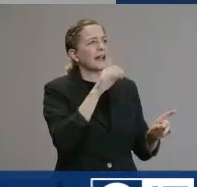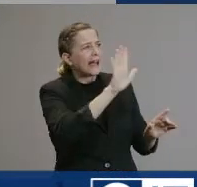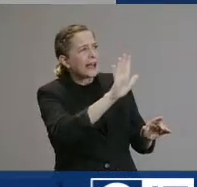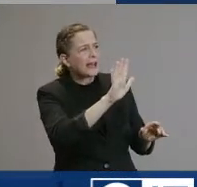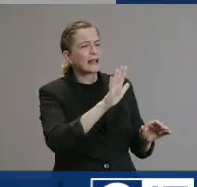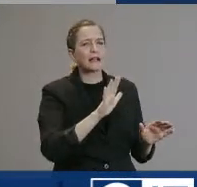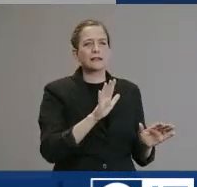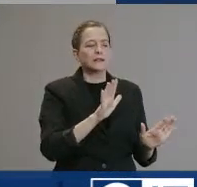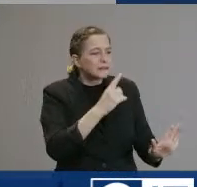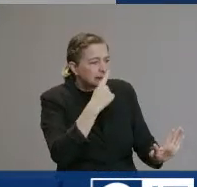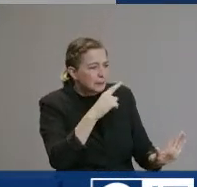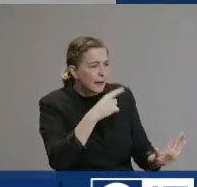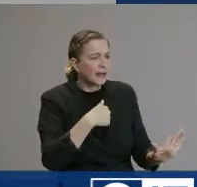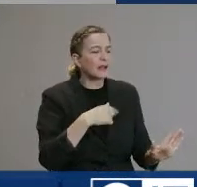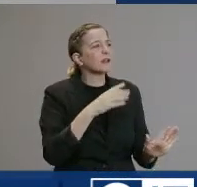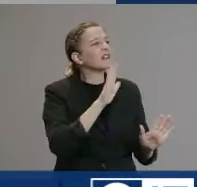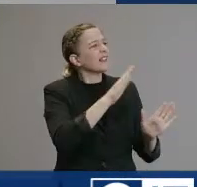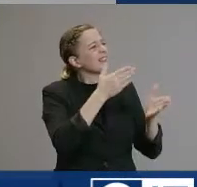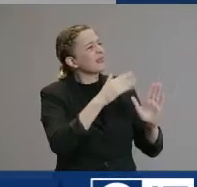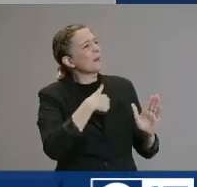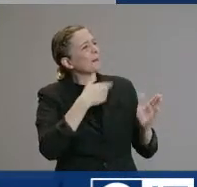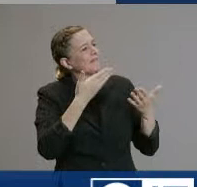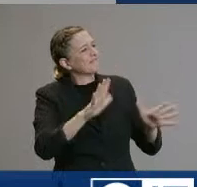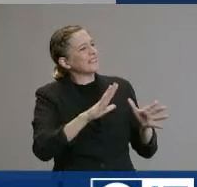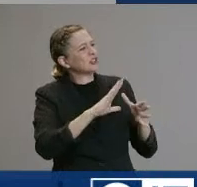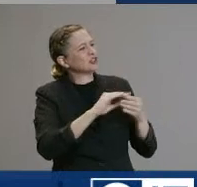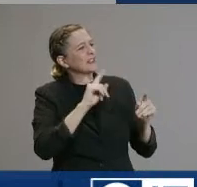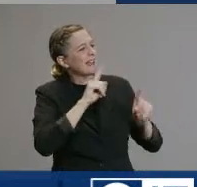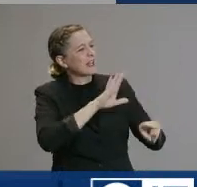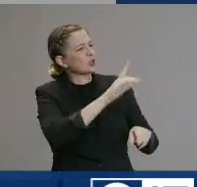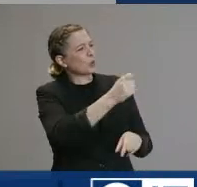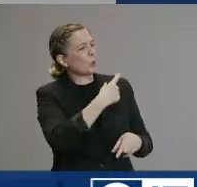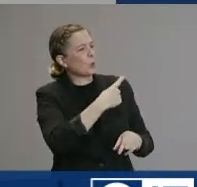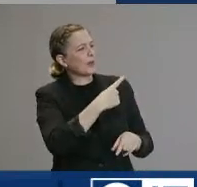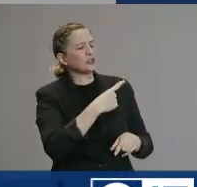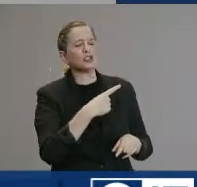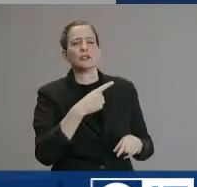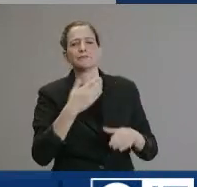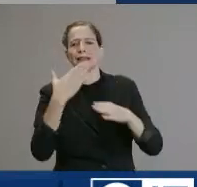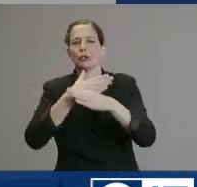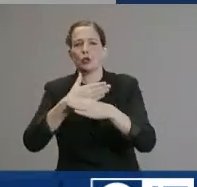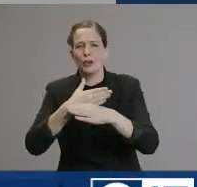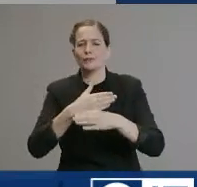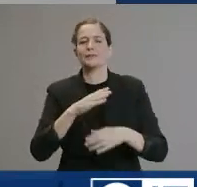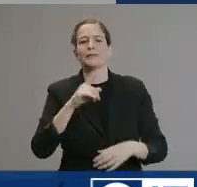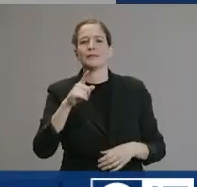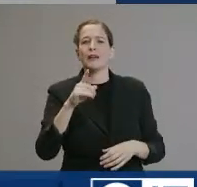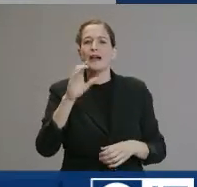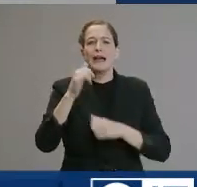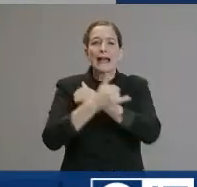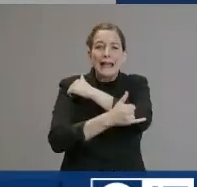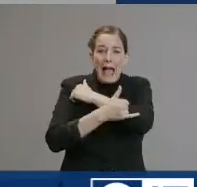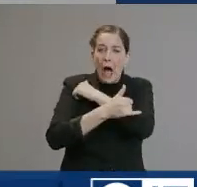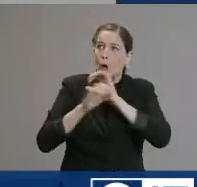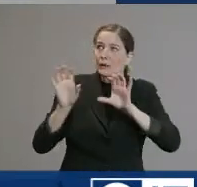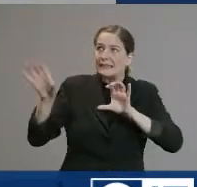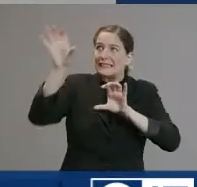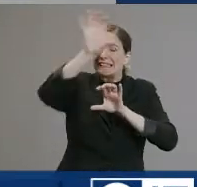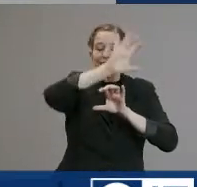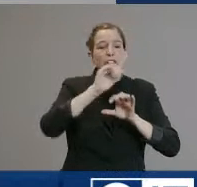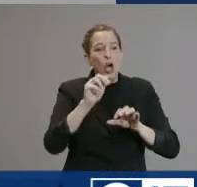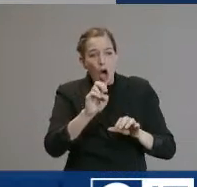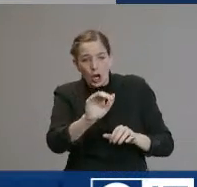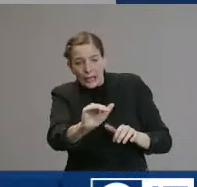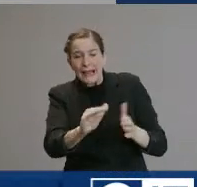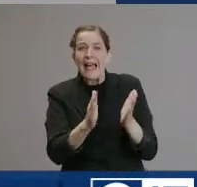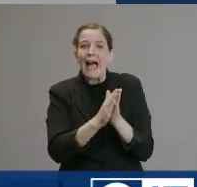we finish answering the question? Counties are asking for this authority. Yes. Thank you, Hank. We're handling it at a statewide